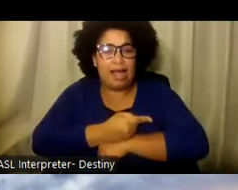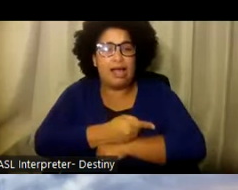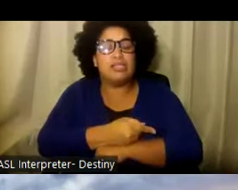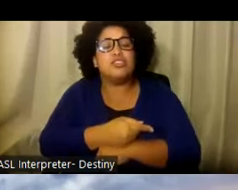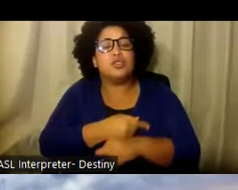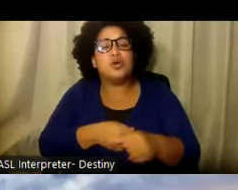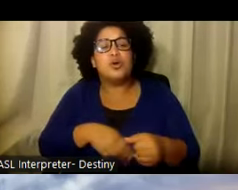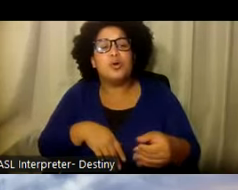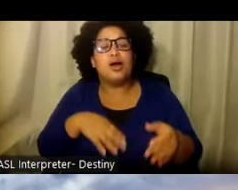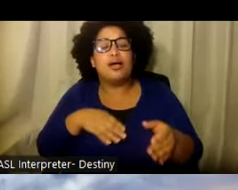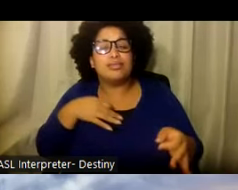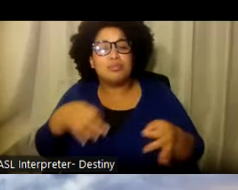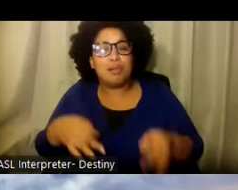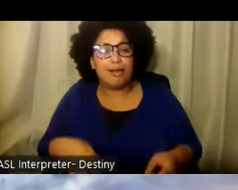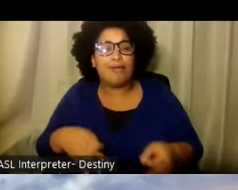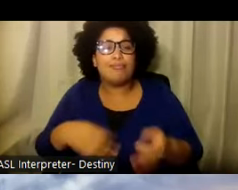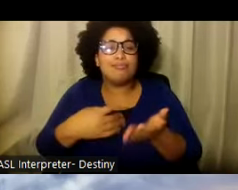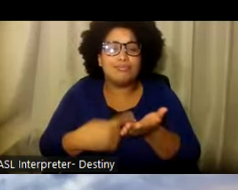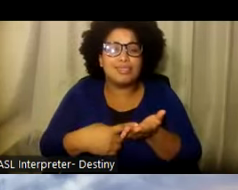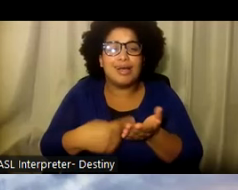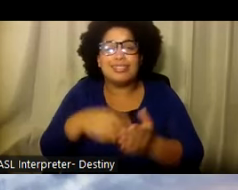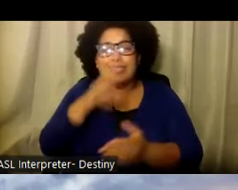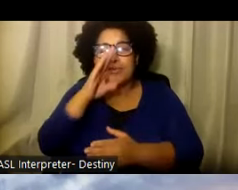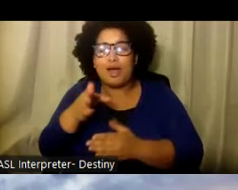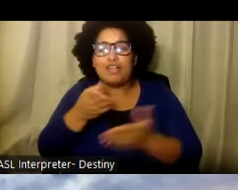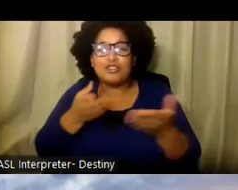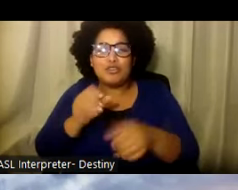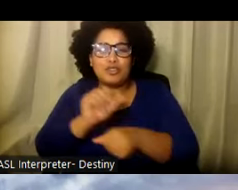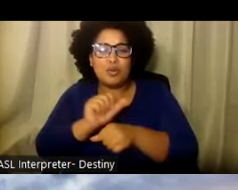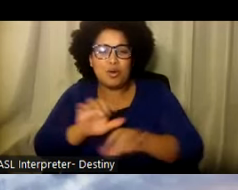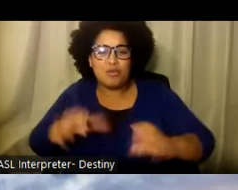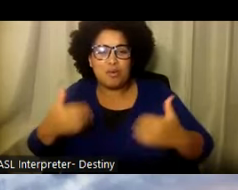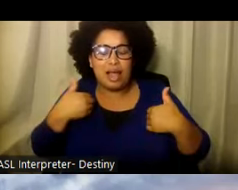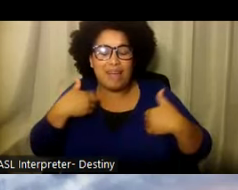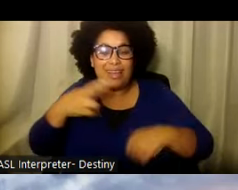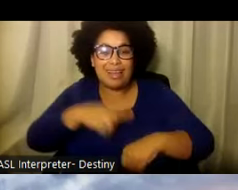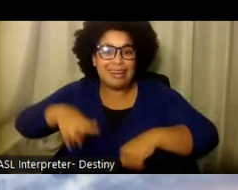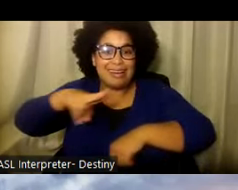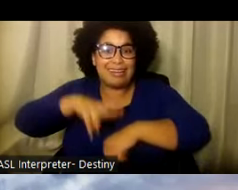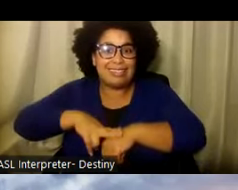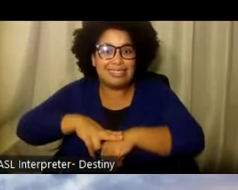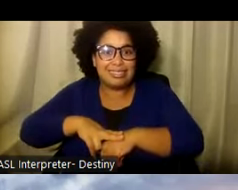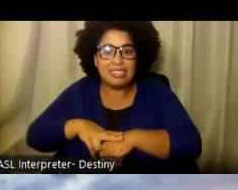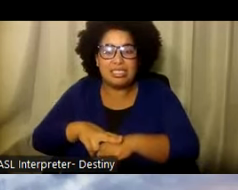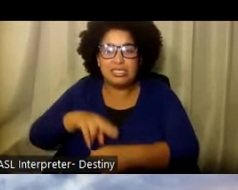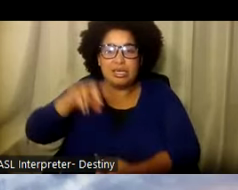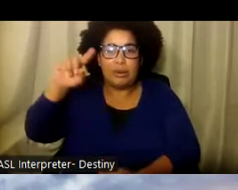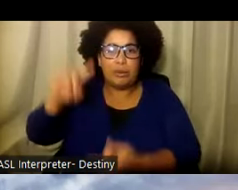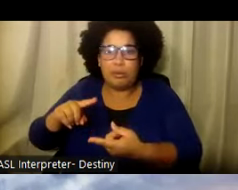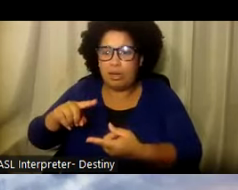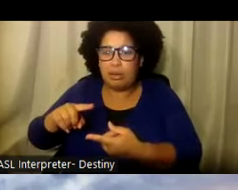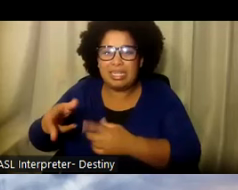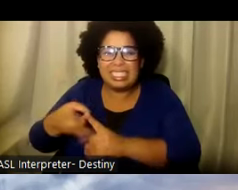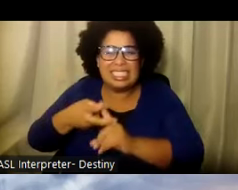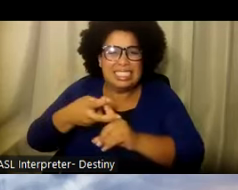Services workforce development efforts. We recognize there is a nationwide workforce shortage, and recruiting